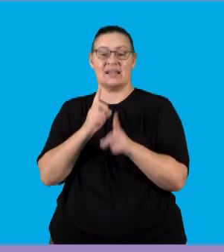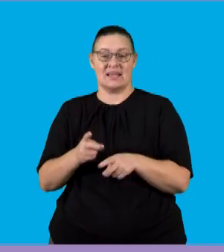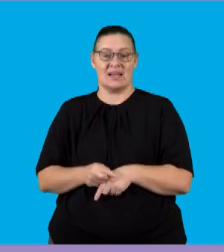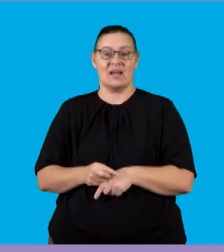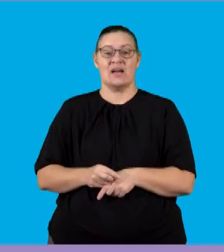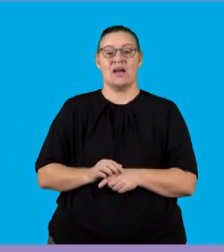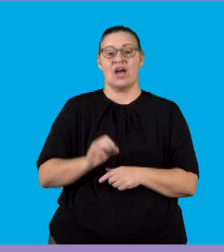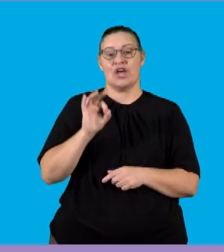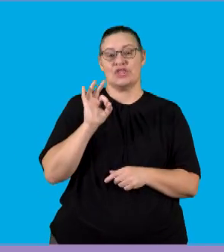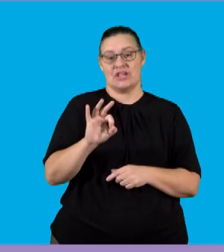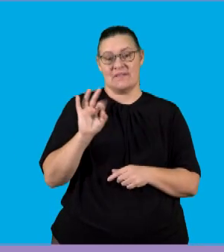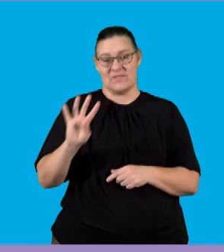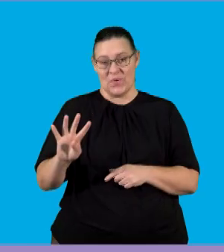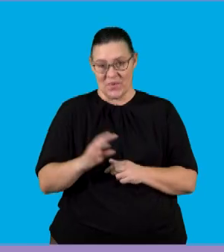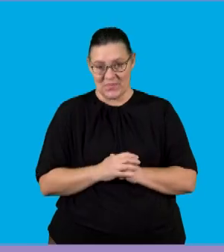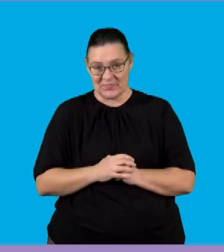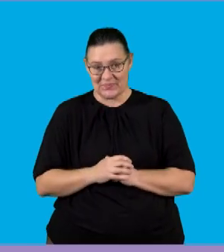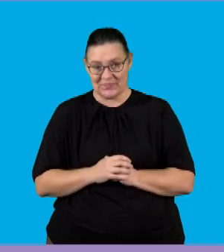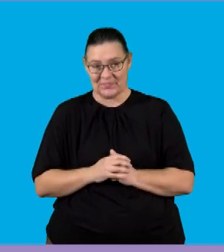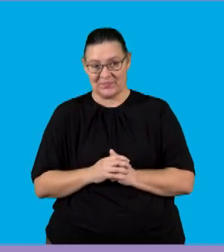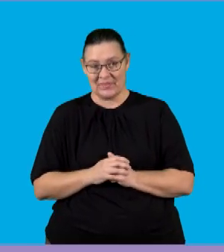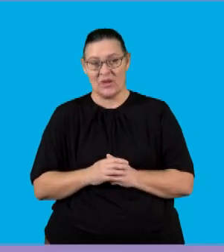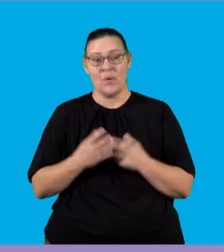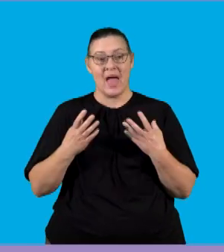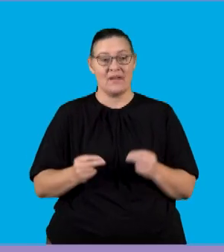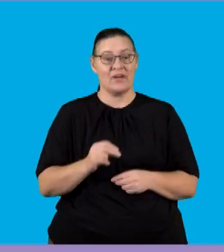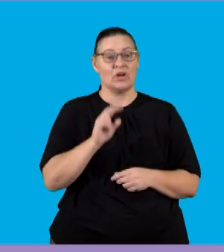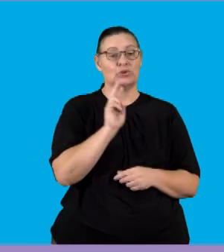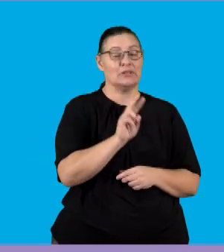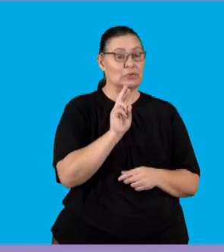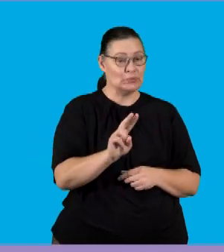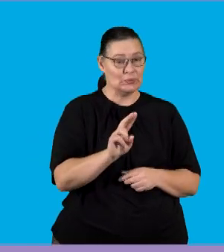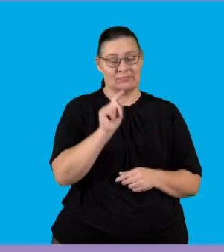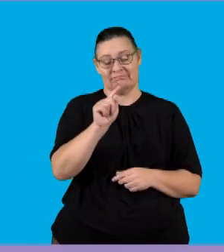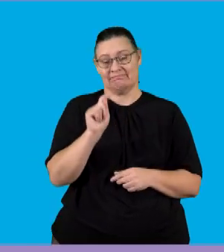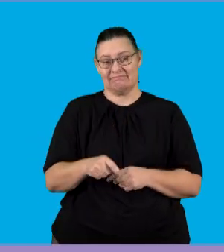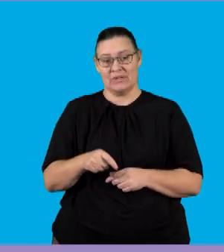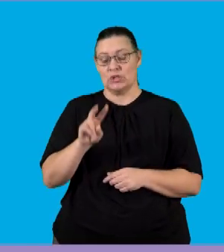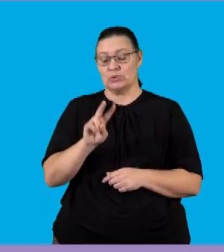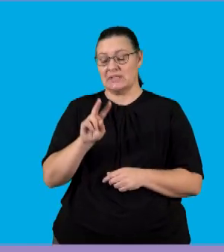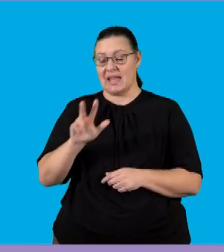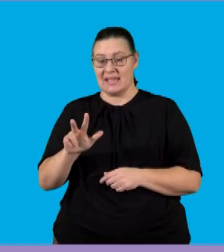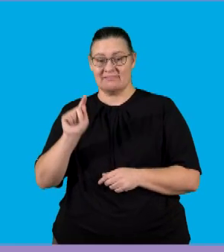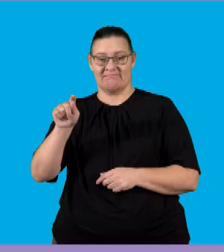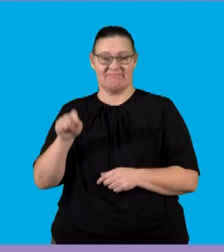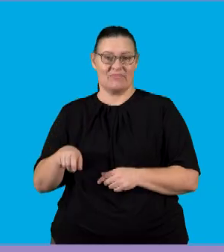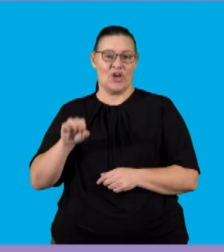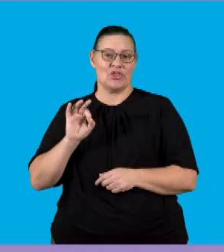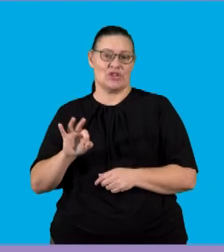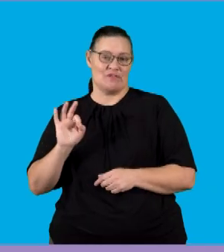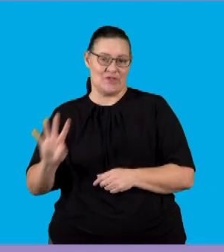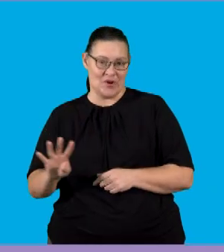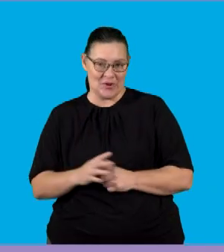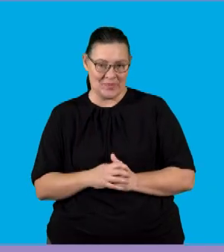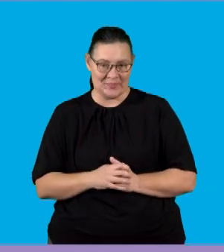us a 34. So what are those next 3 terms? We have 22, 28,